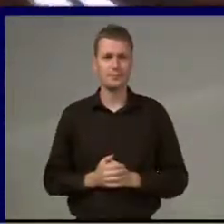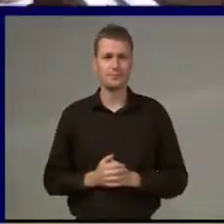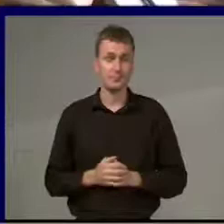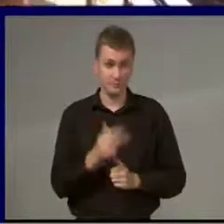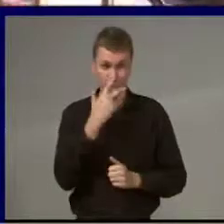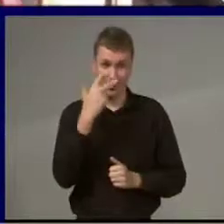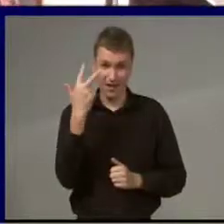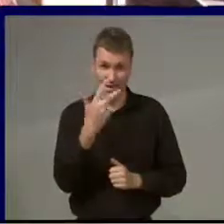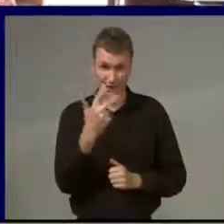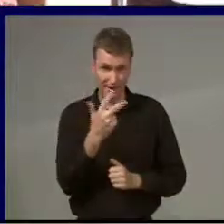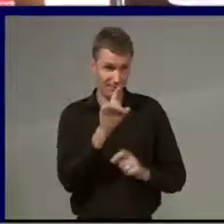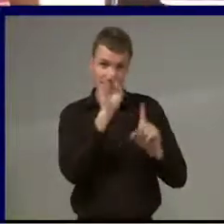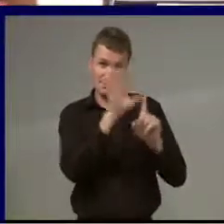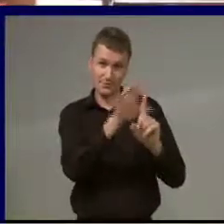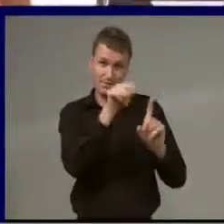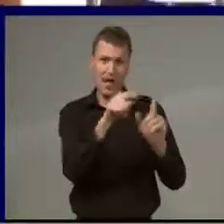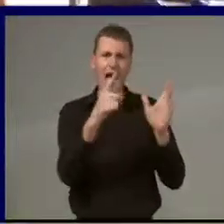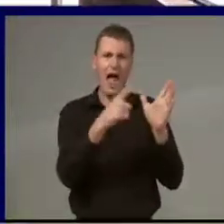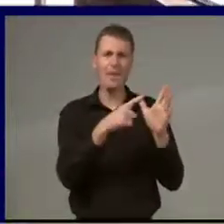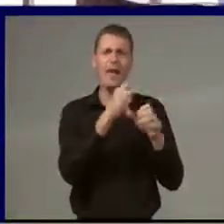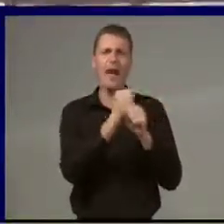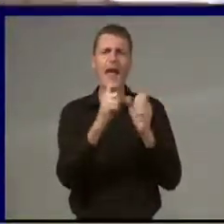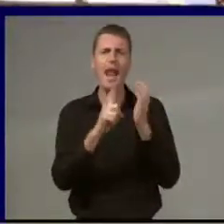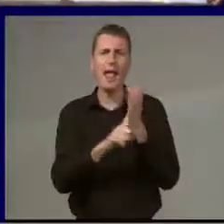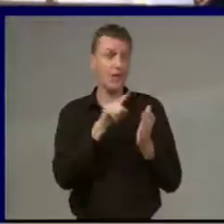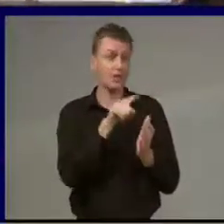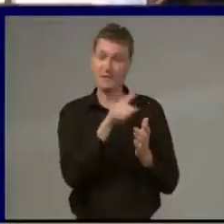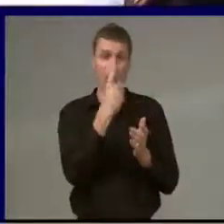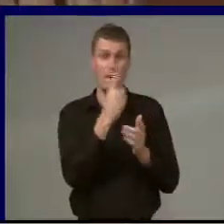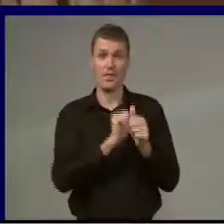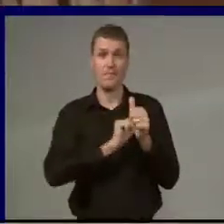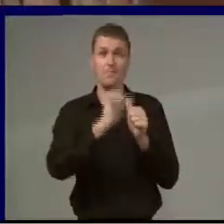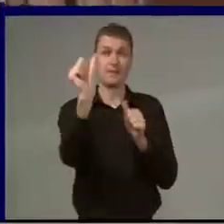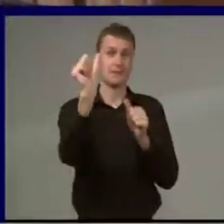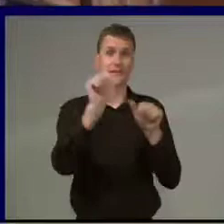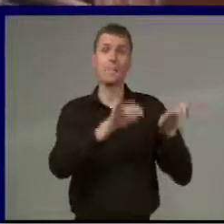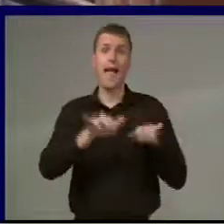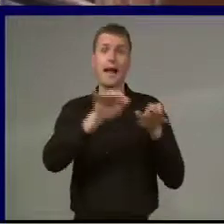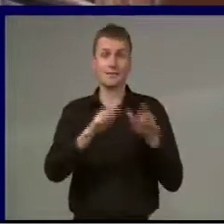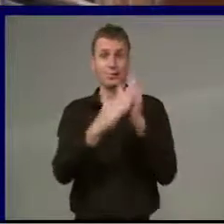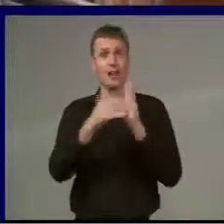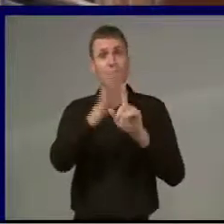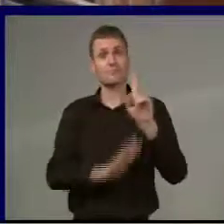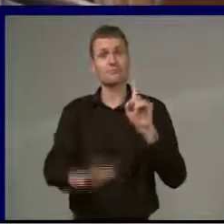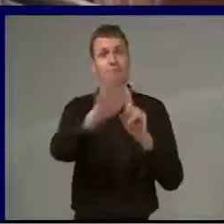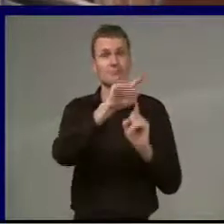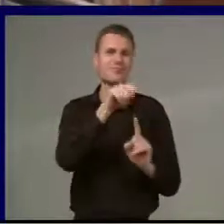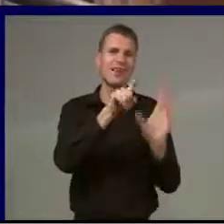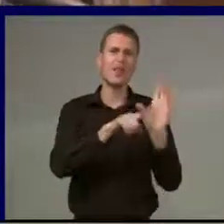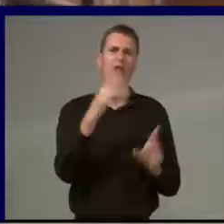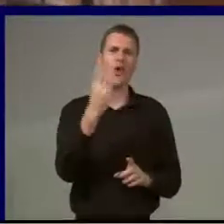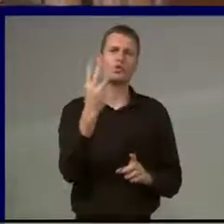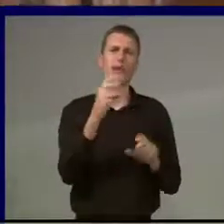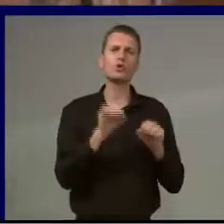At 18 years old, Amy Gahi-Lee is one of New Zealand's best pianists. The Year 13 student took on artists